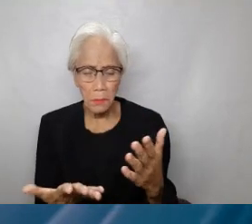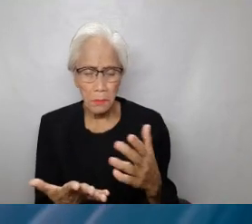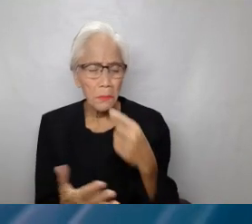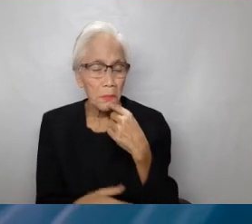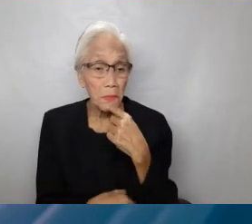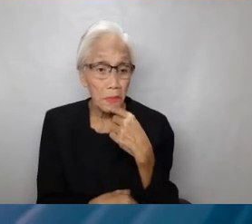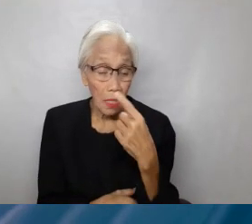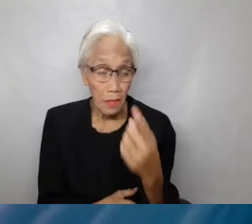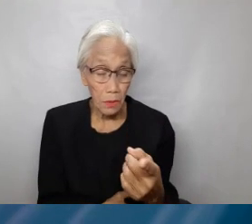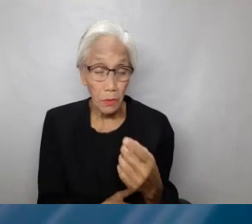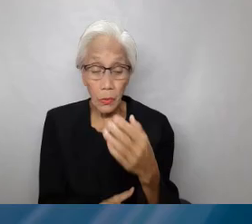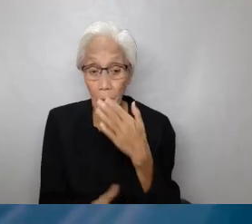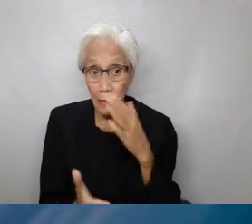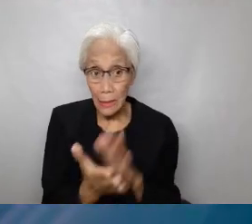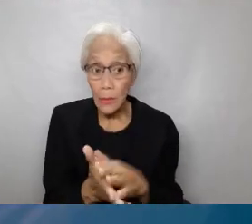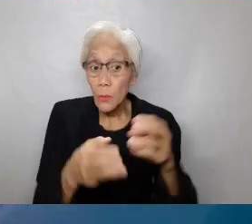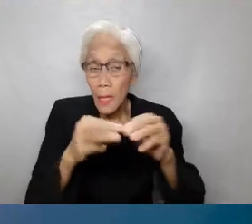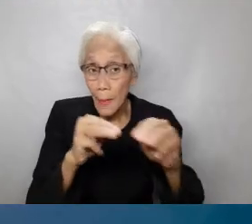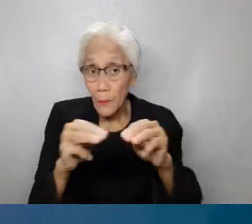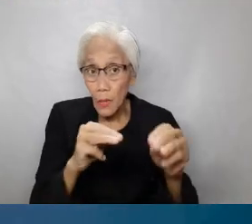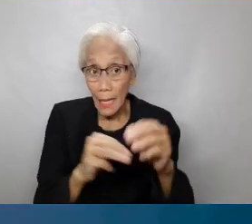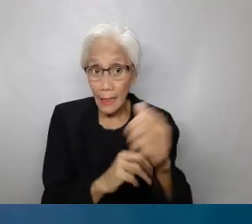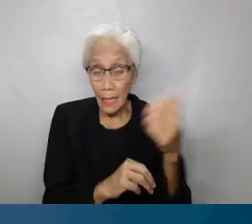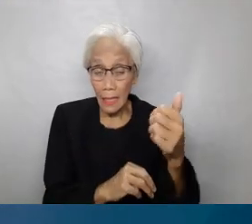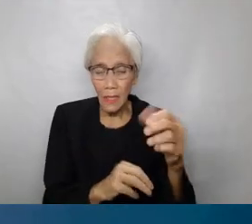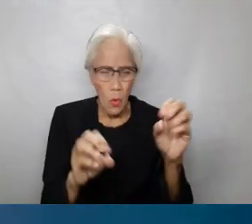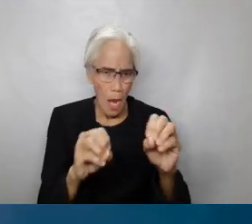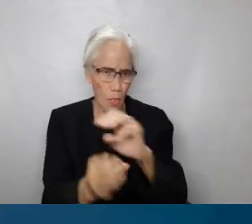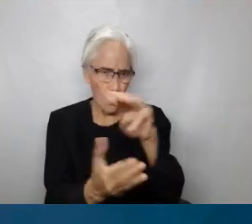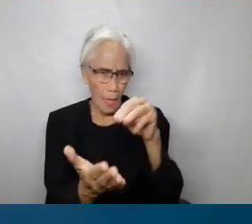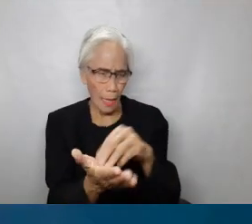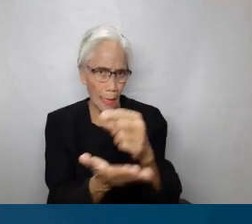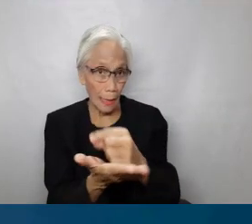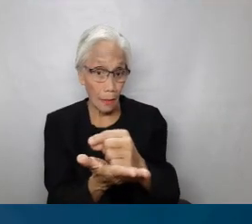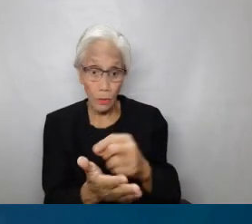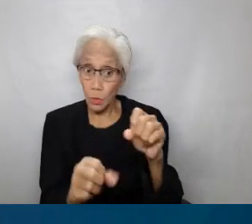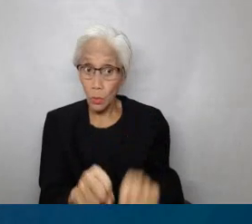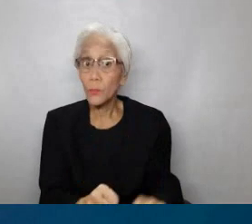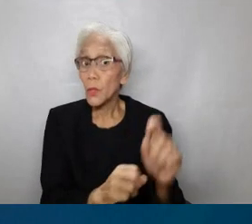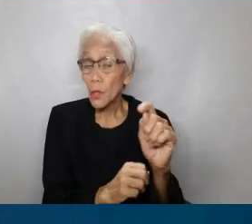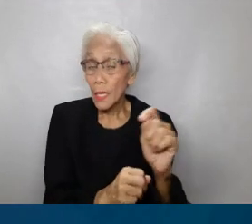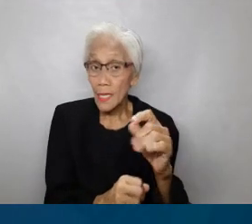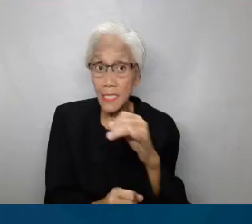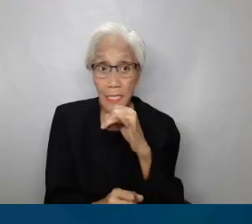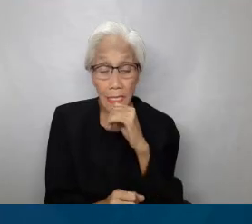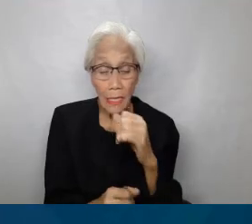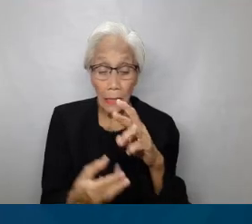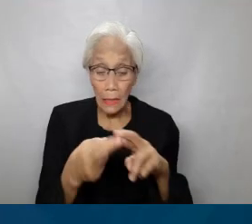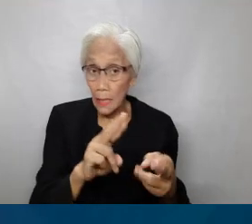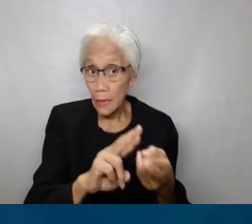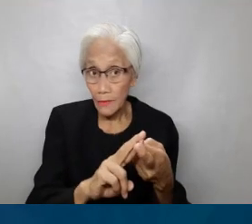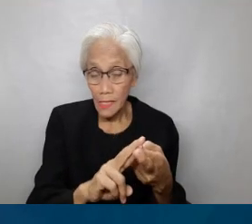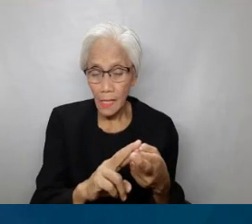tells you it is evil to manipulate others. Walang middle grounds dyan. Kaya tolerance